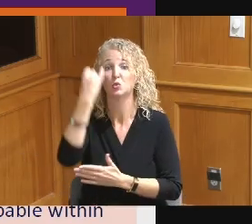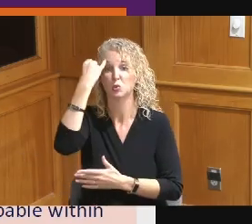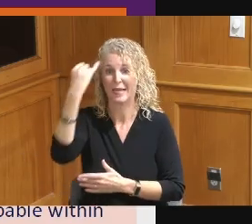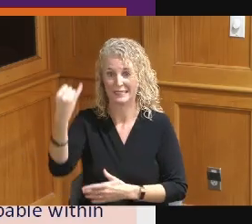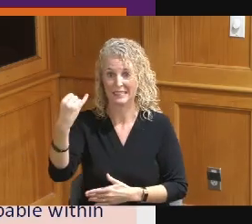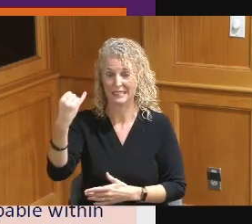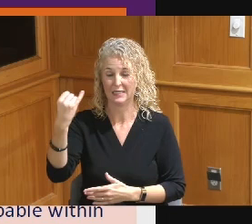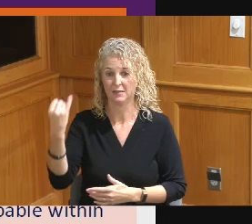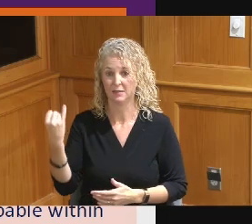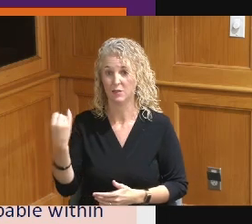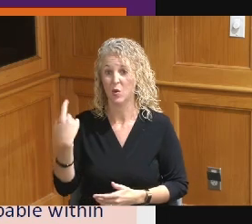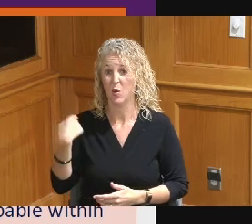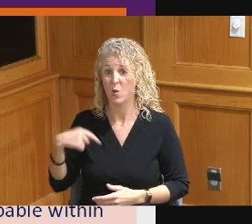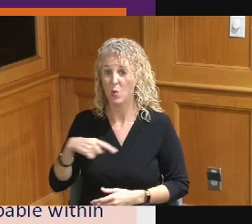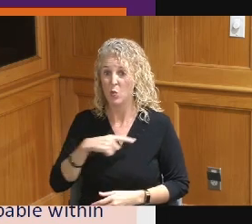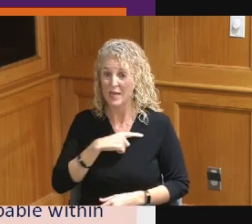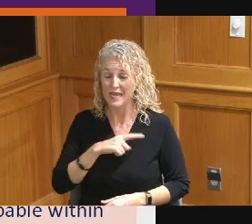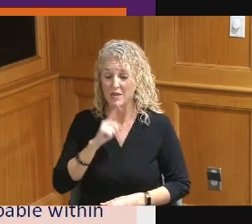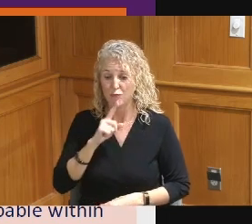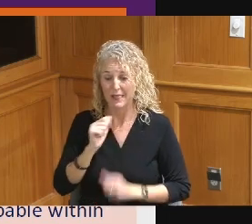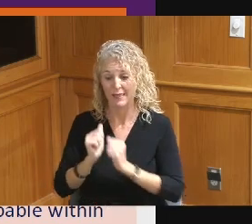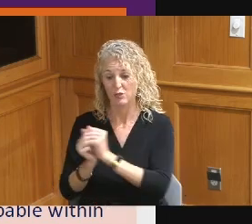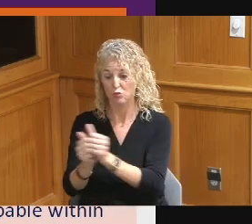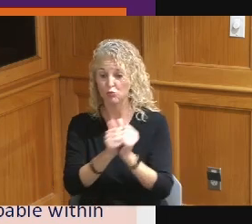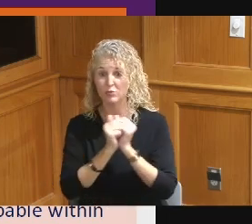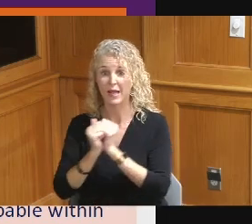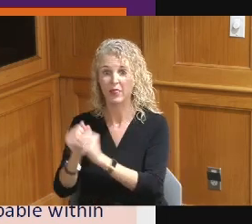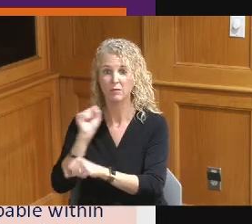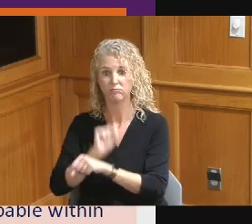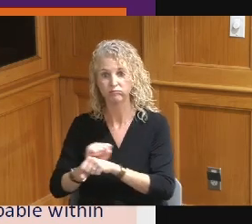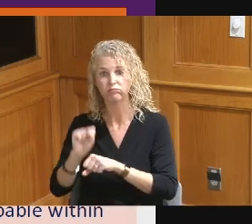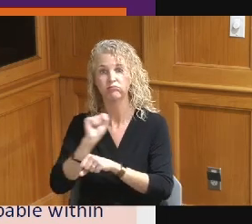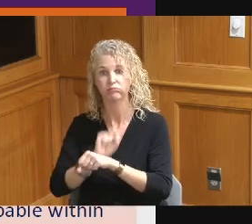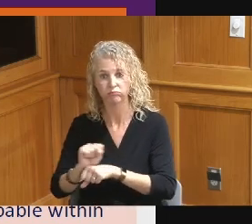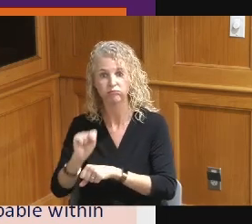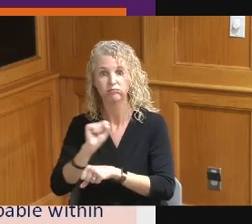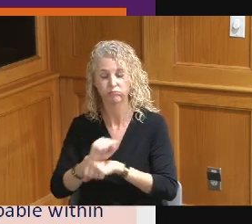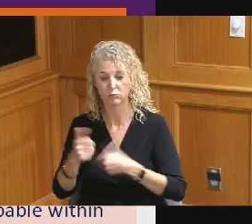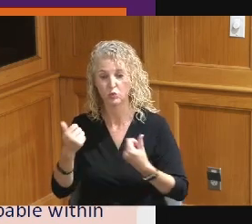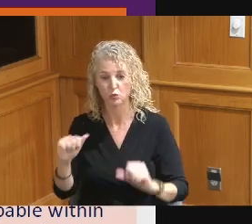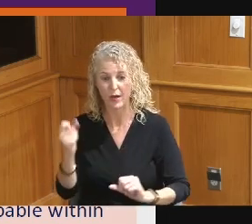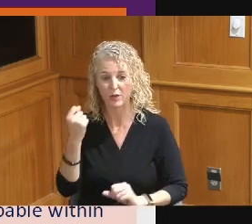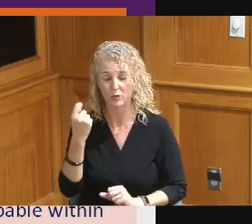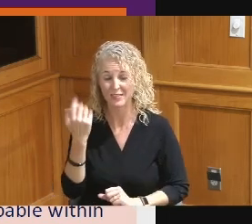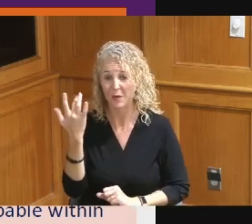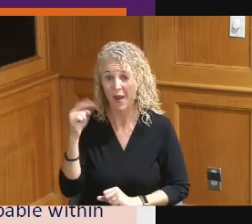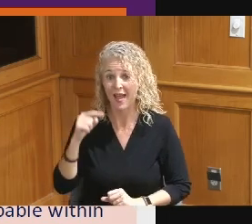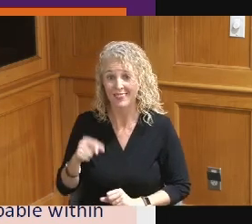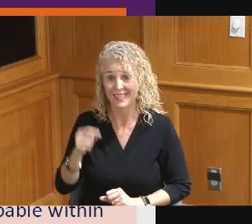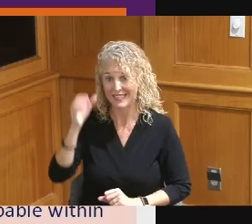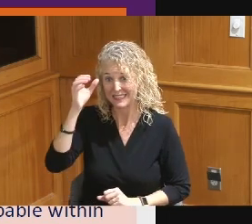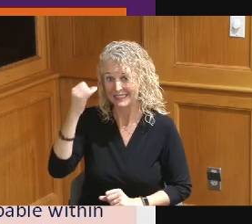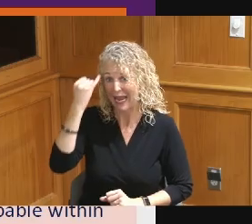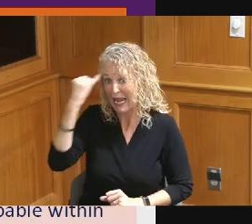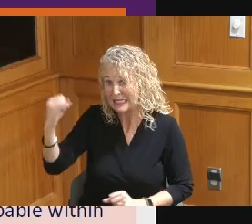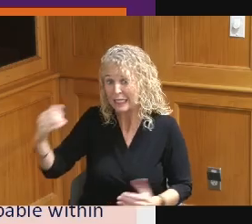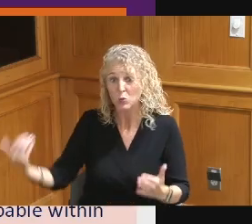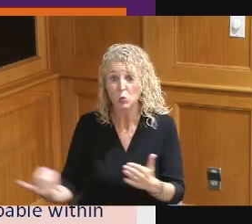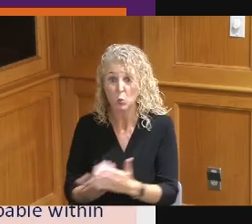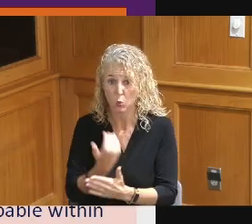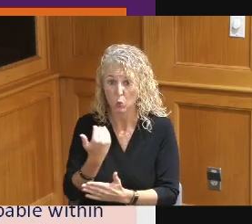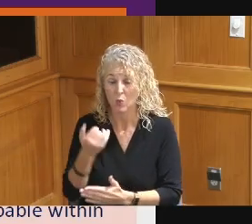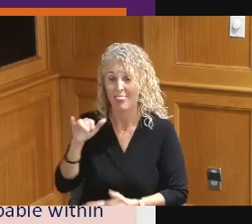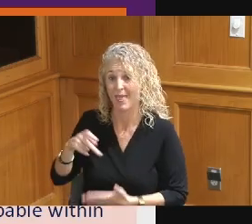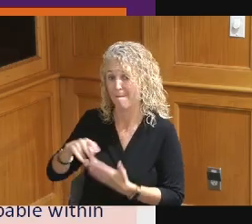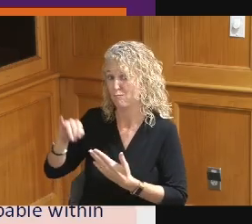here is we had to do the work collectively to understand what some of these opportunities and roadblocks are so that we could overcome them. That